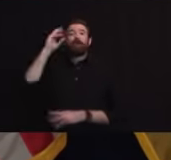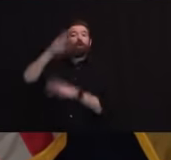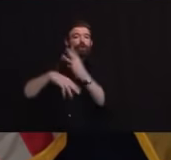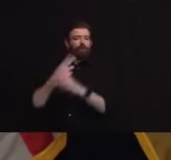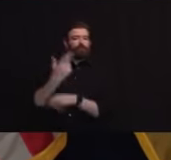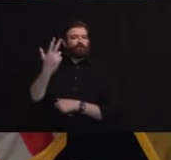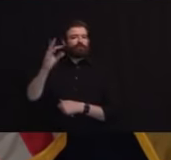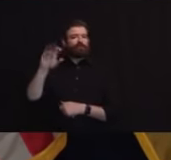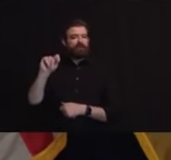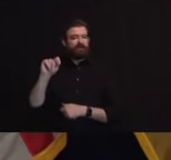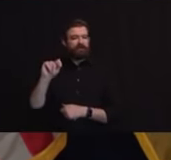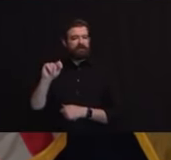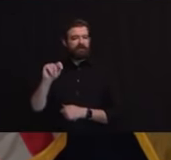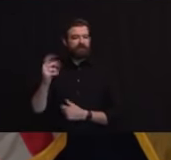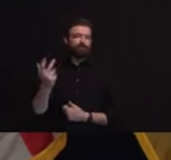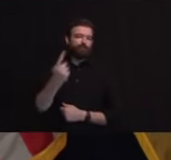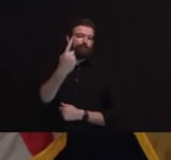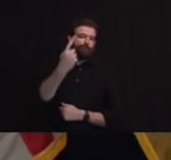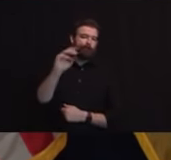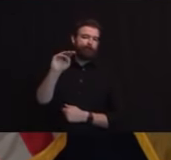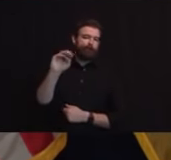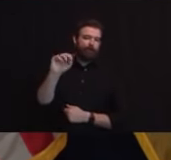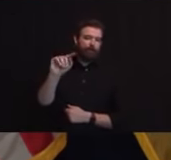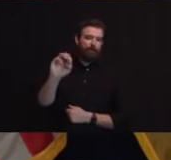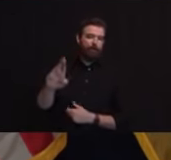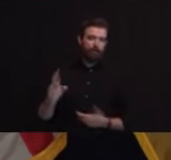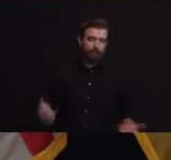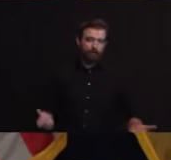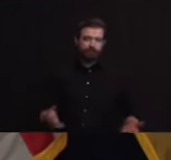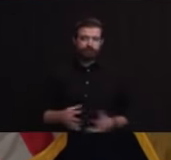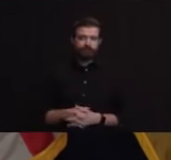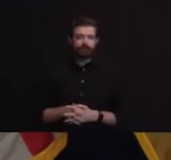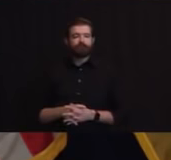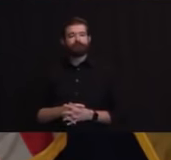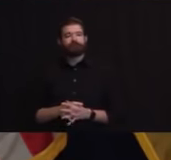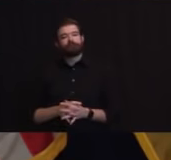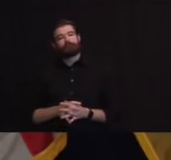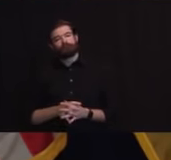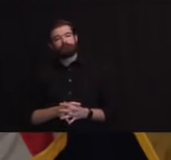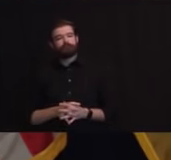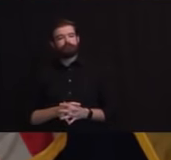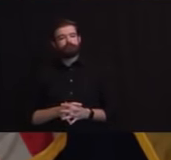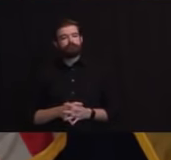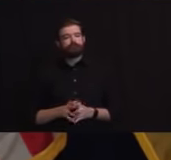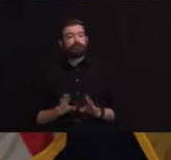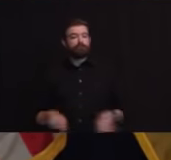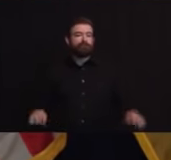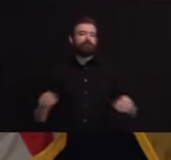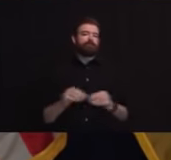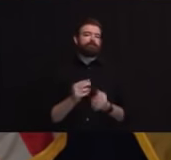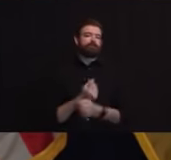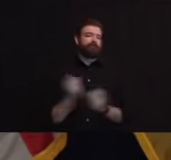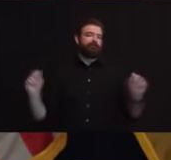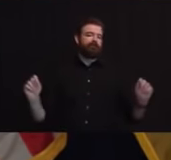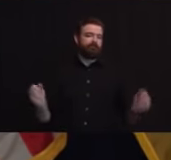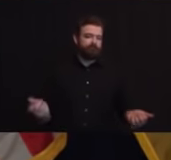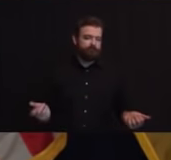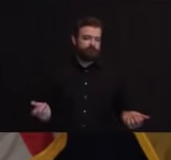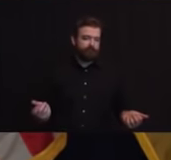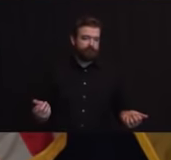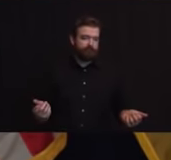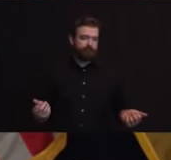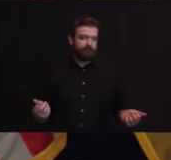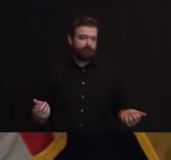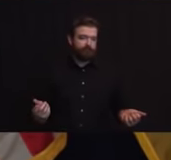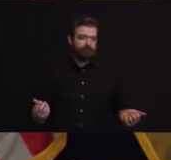talking about from the beginning. As the governor also said, it is somewhat safer in children, both because they tend to be less impacted if they get ill.